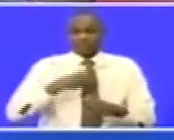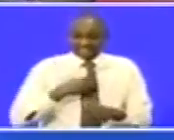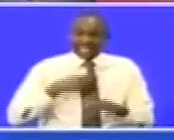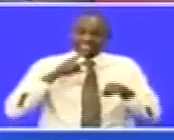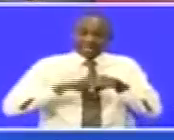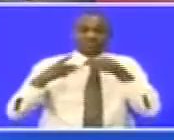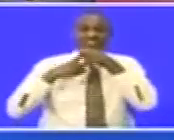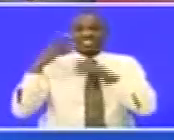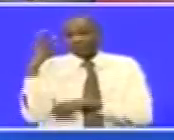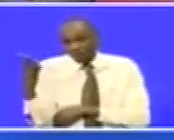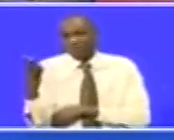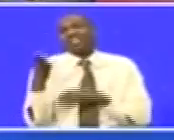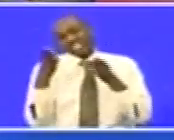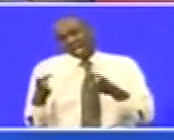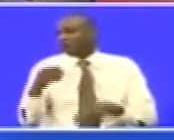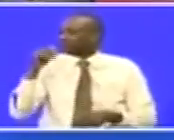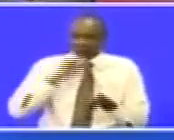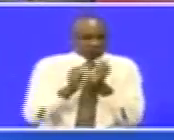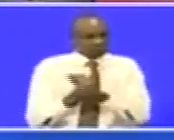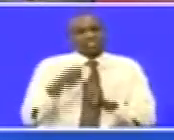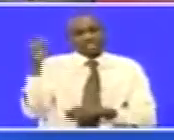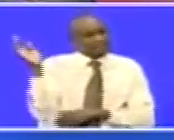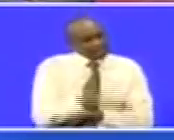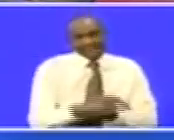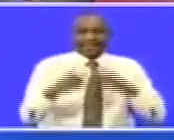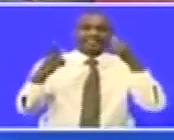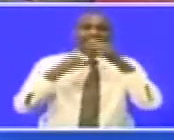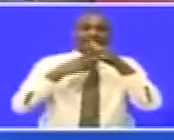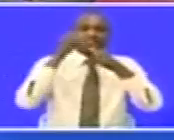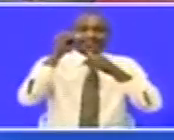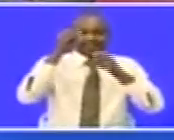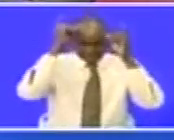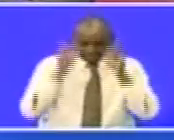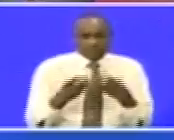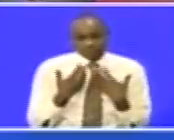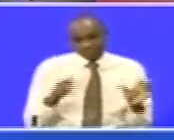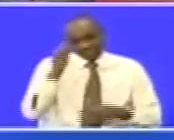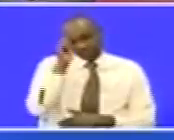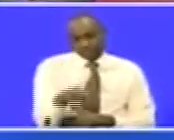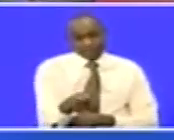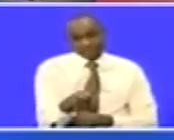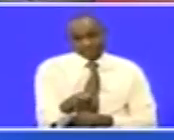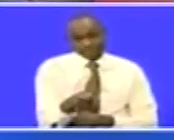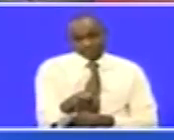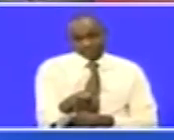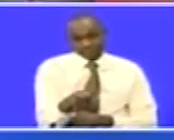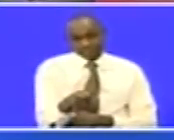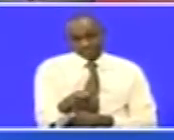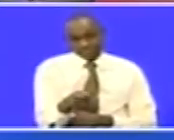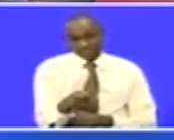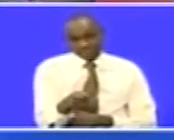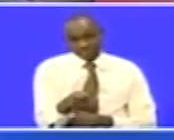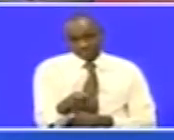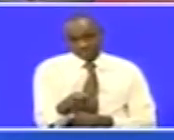the age of 70 as per the Constitution. He also says, ruled that orders given by Njoki Ndungu have been, so to